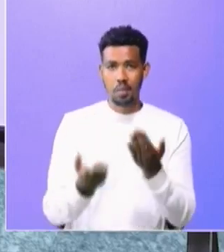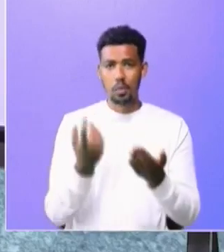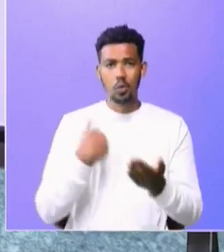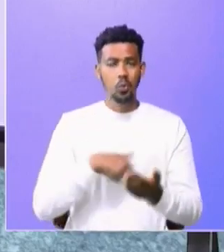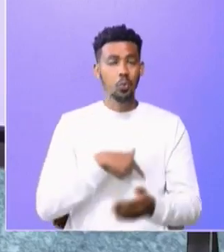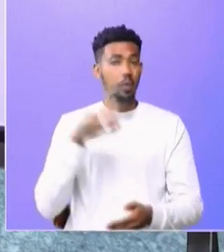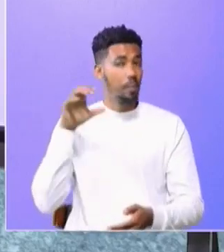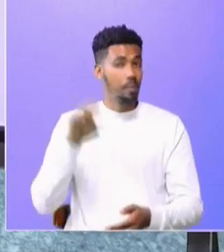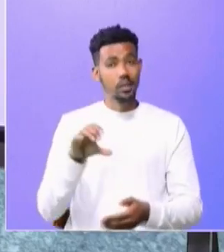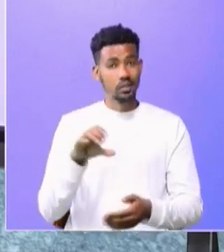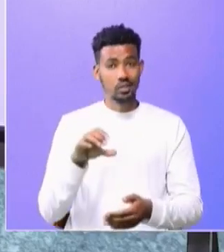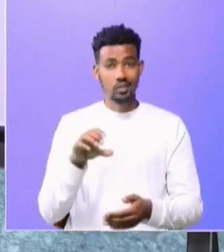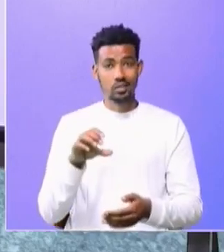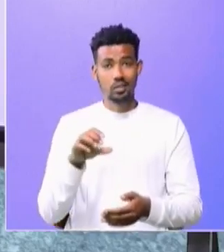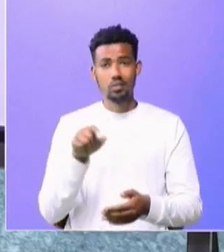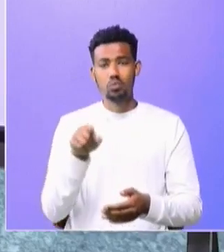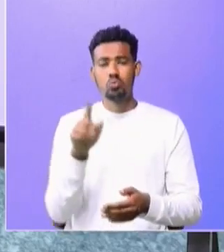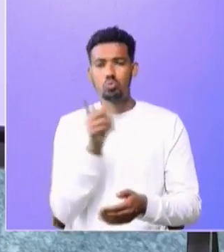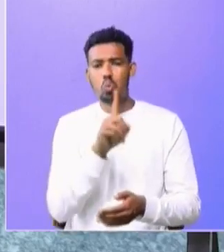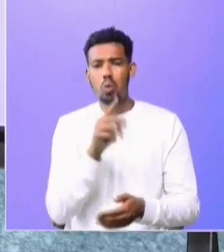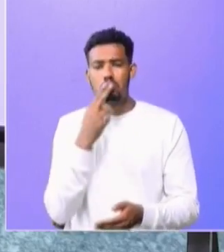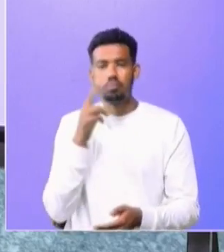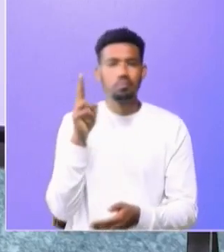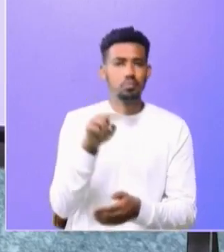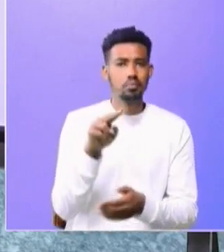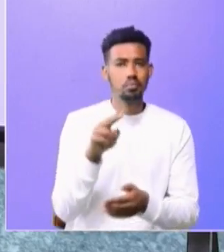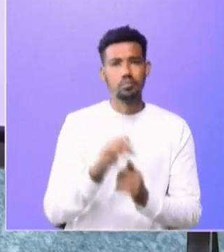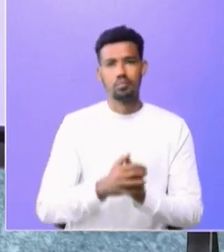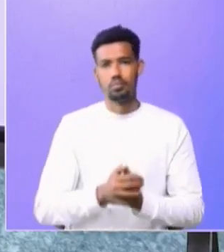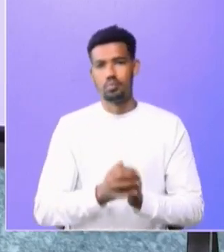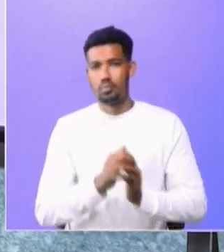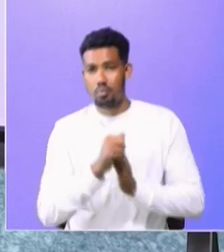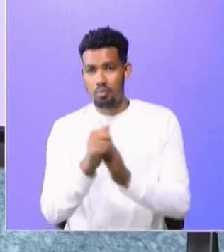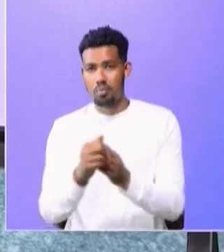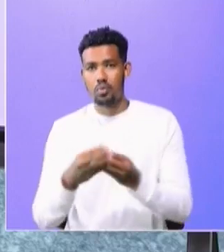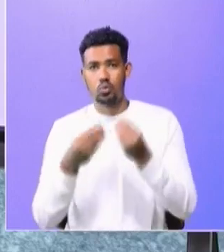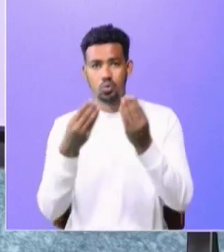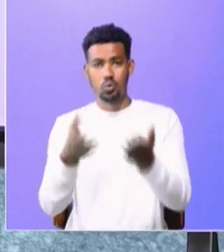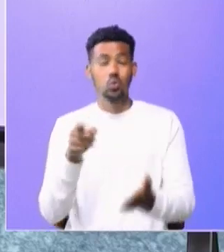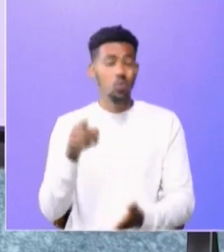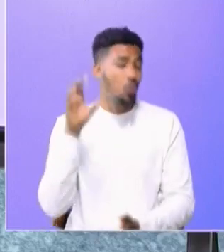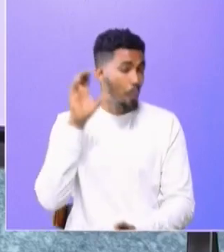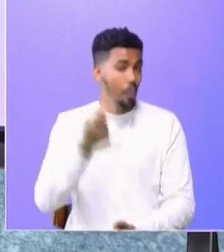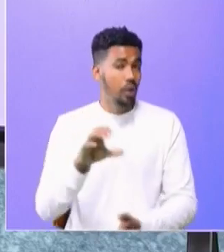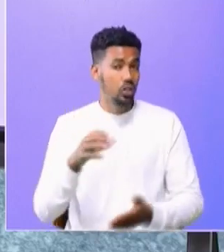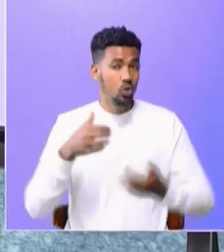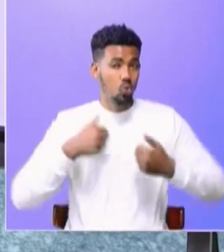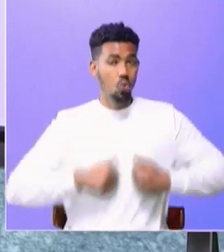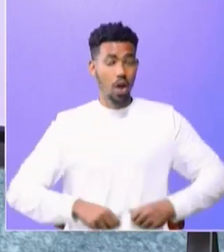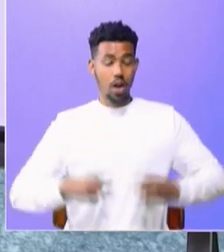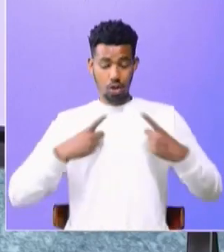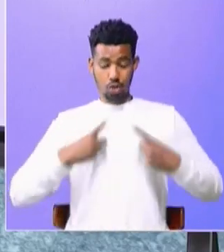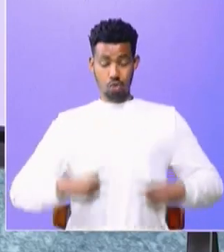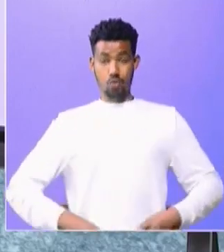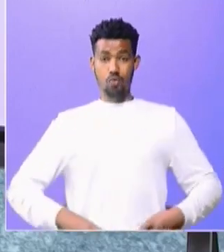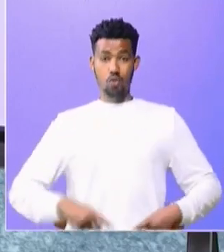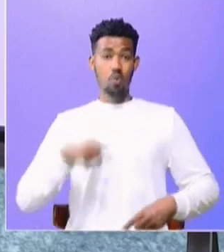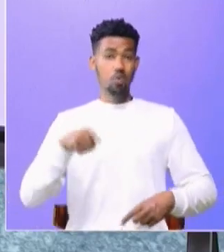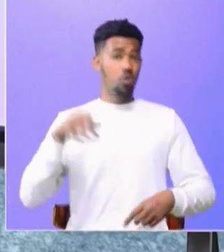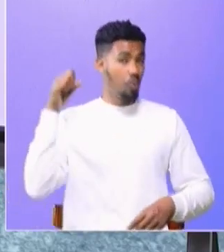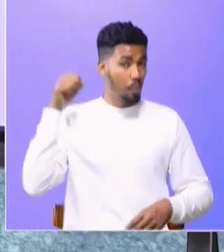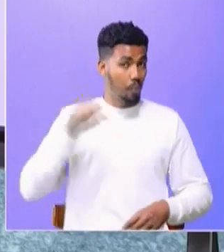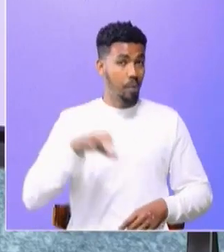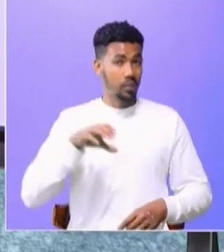that show obligation and also instruction. For example, you must wear uniform. You must